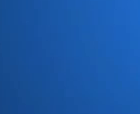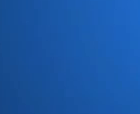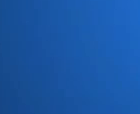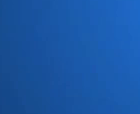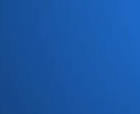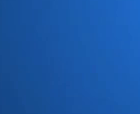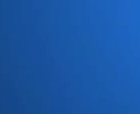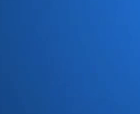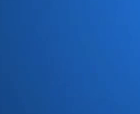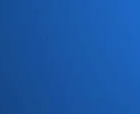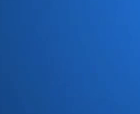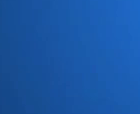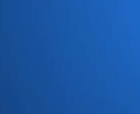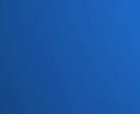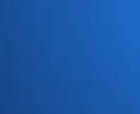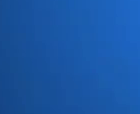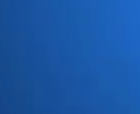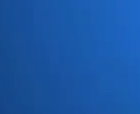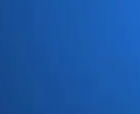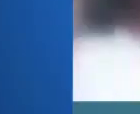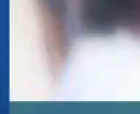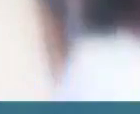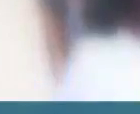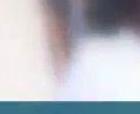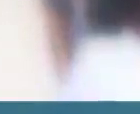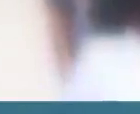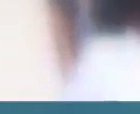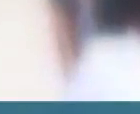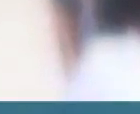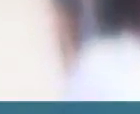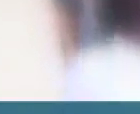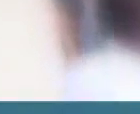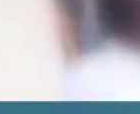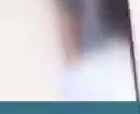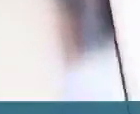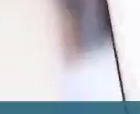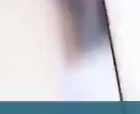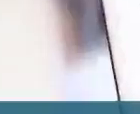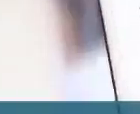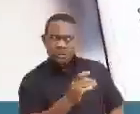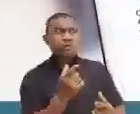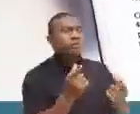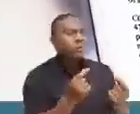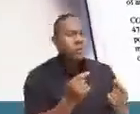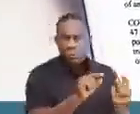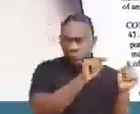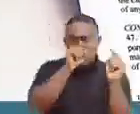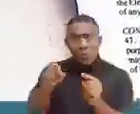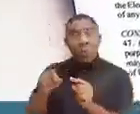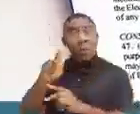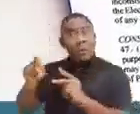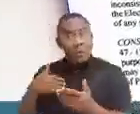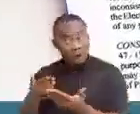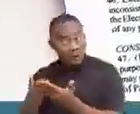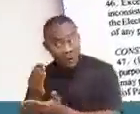18 years and above and of sound mind the right to vote. The Constitution, therefore, charges the Electoral Commission with the responsibility